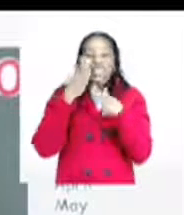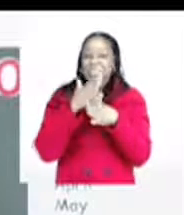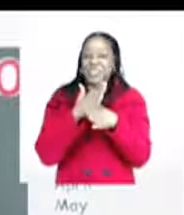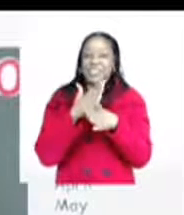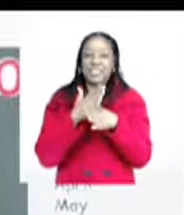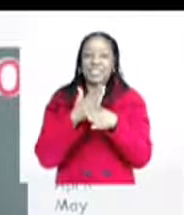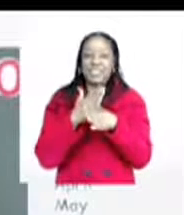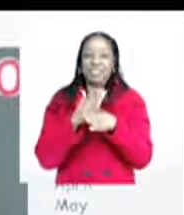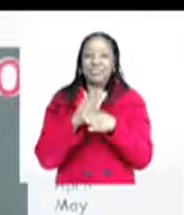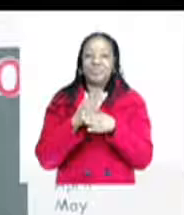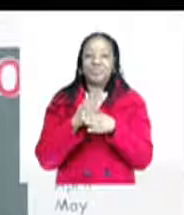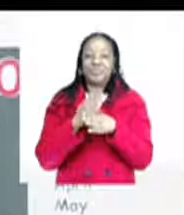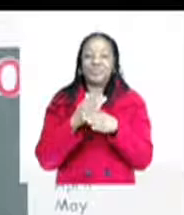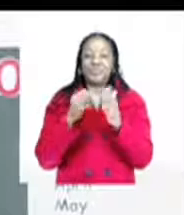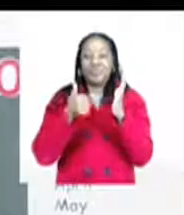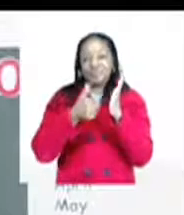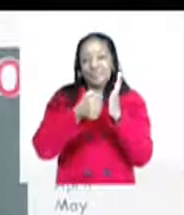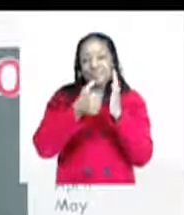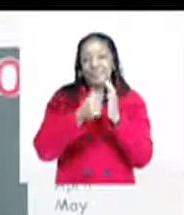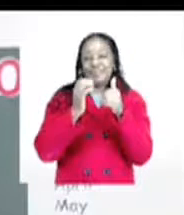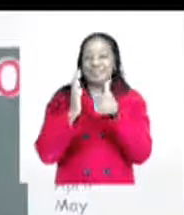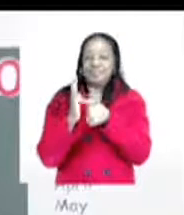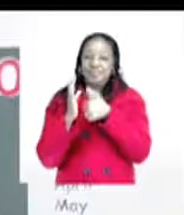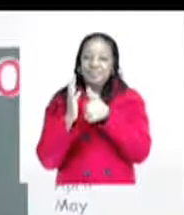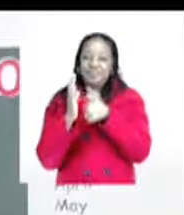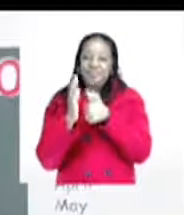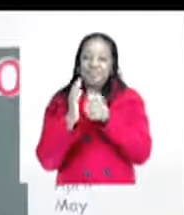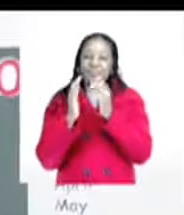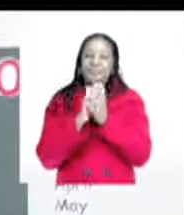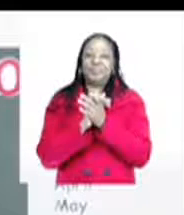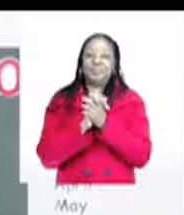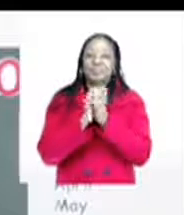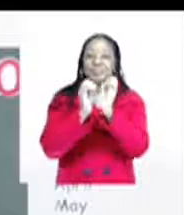Now let's sanitize our hands.